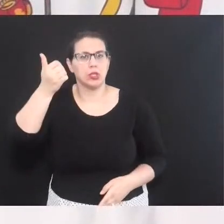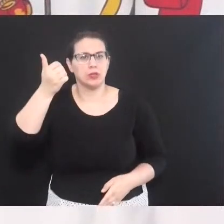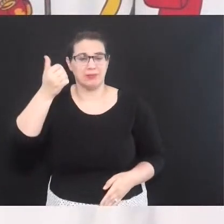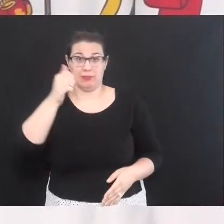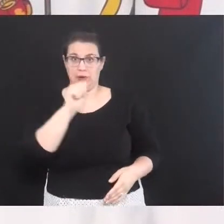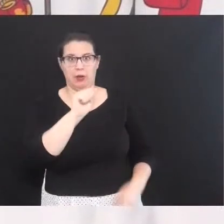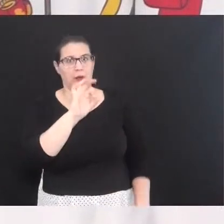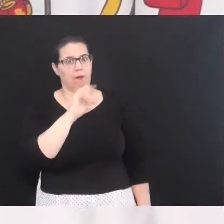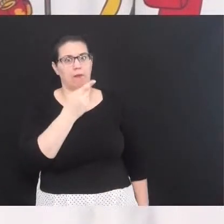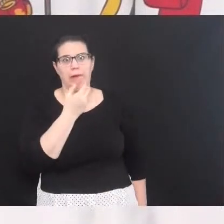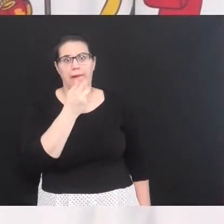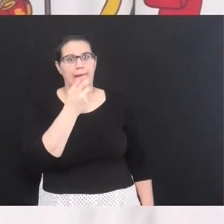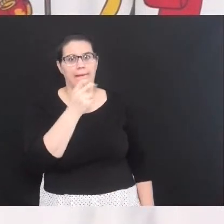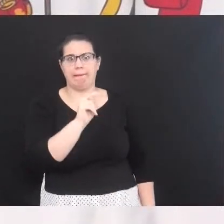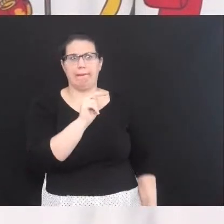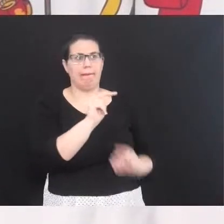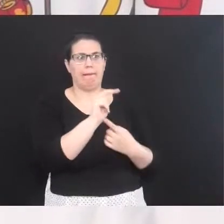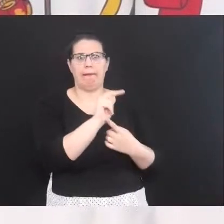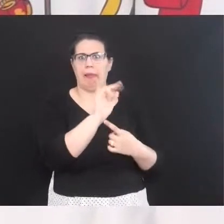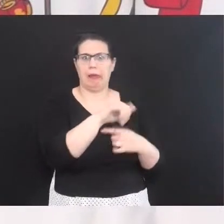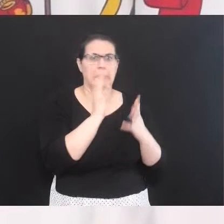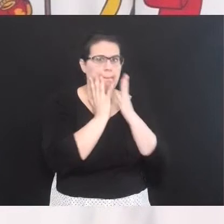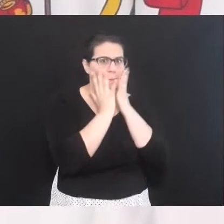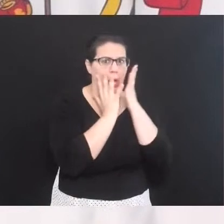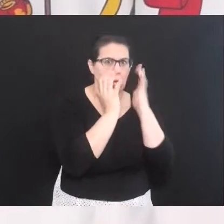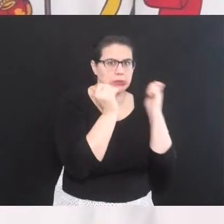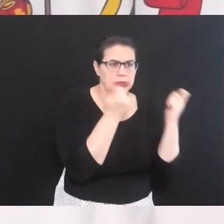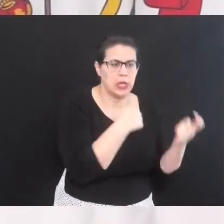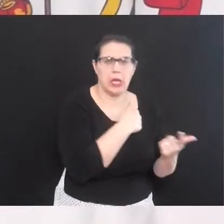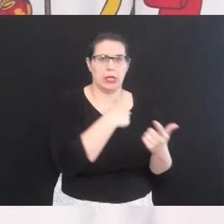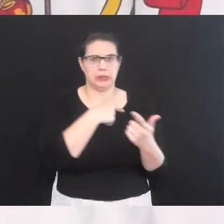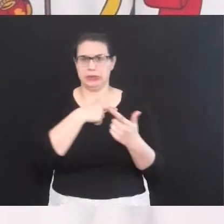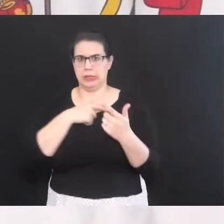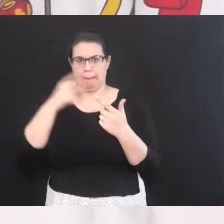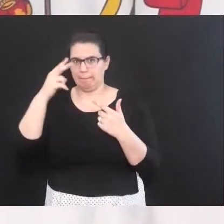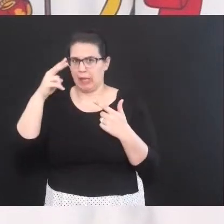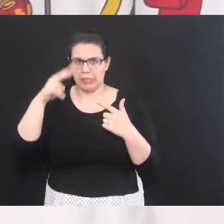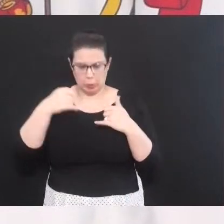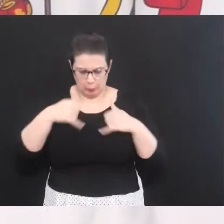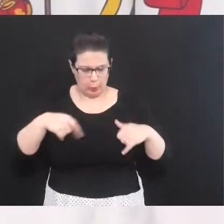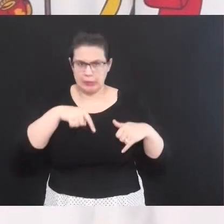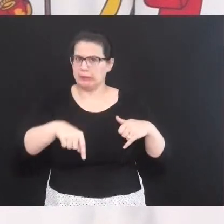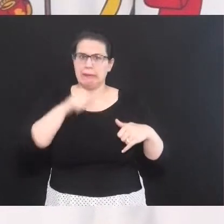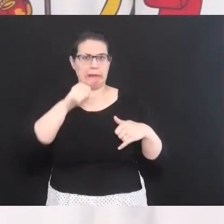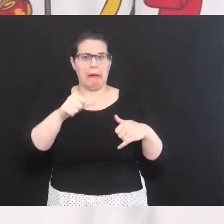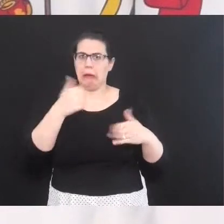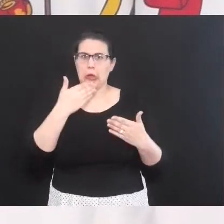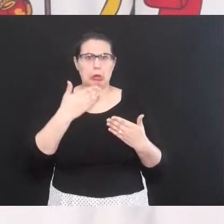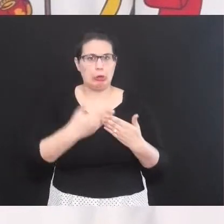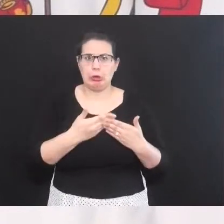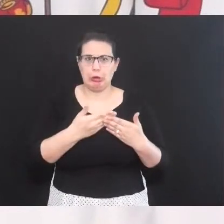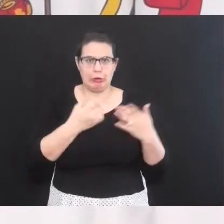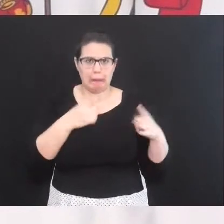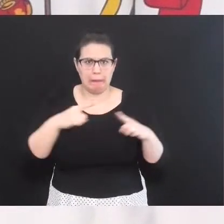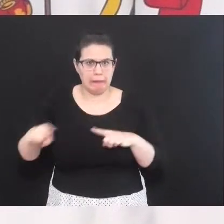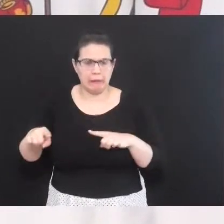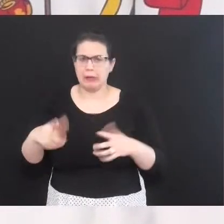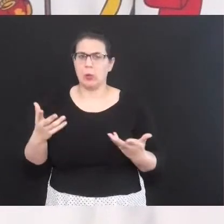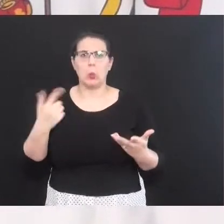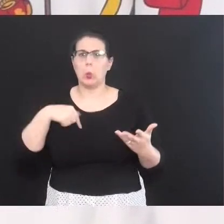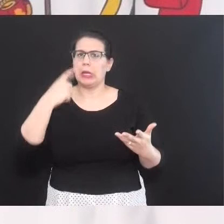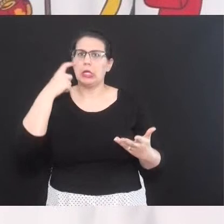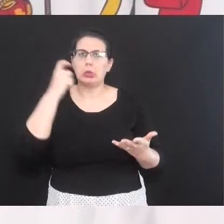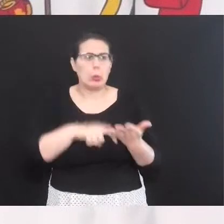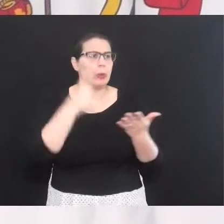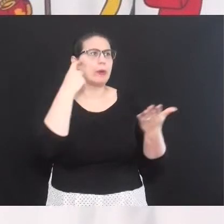was a total embarrassment. What's going on at our southern border is surely not good. We see it everywhere under the sun,